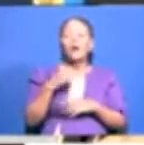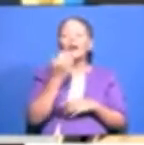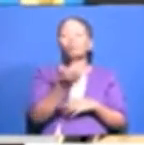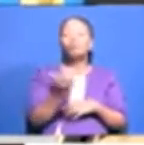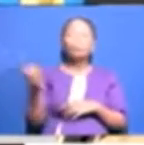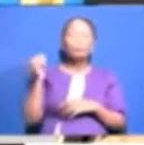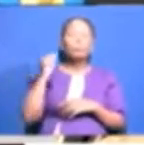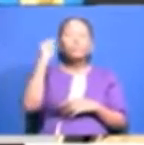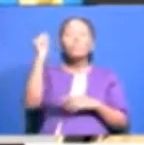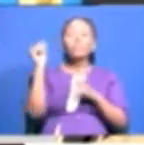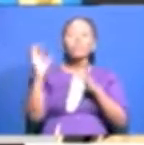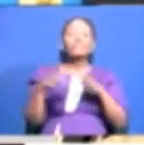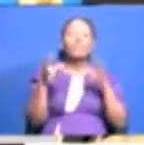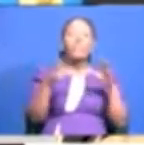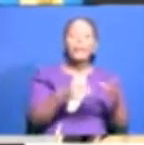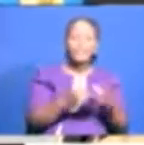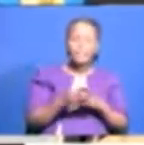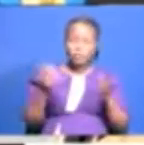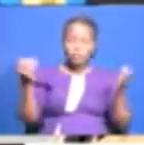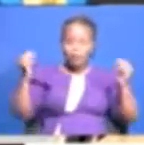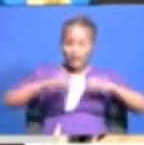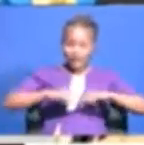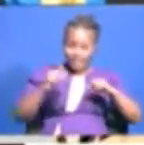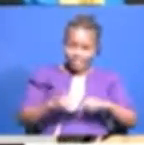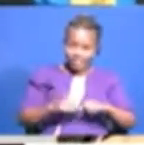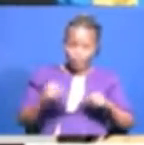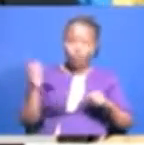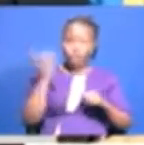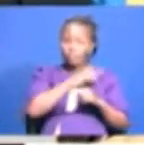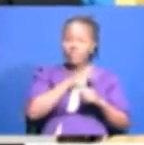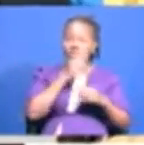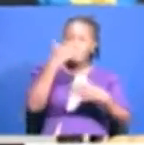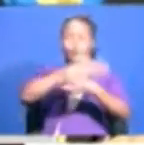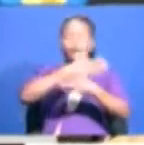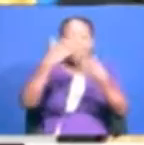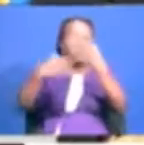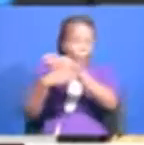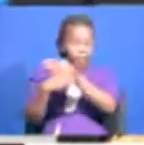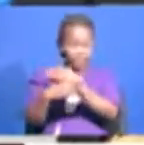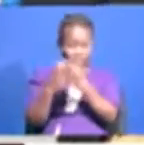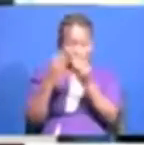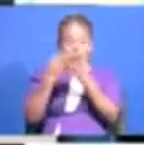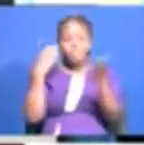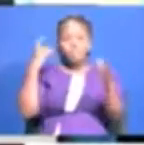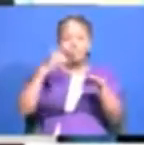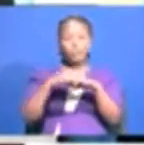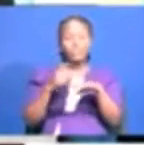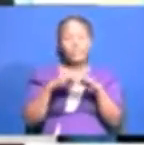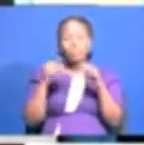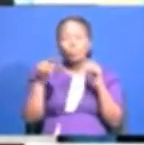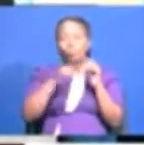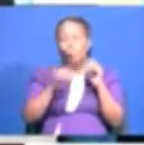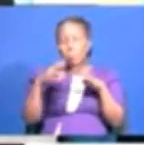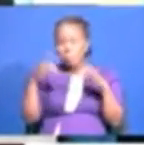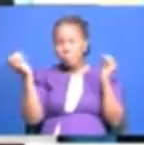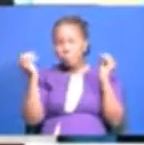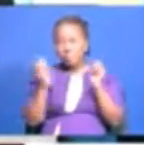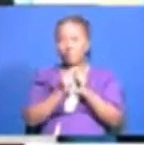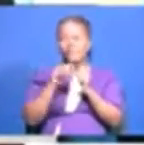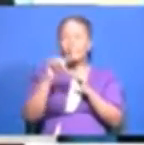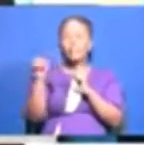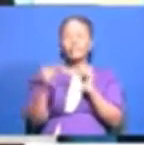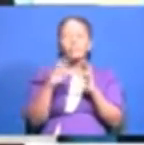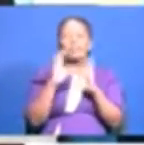agree that we shall complete the buildings, that by the time we leave, the 10,000 classrooms are there? The cabinet secretary faulted